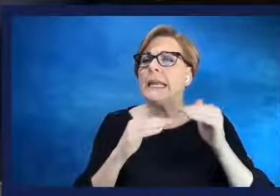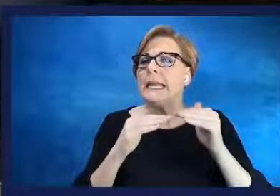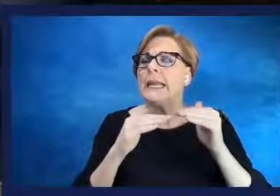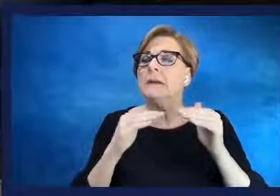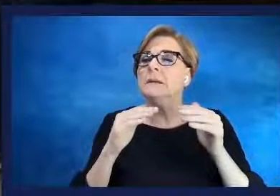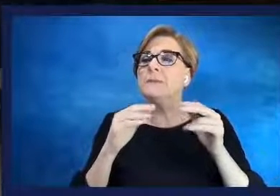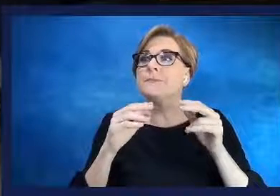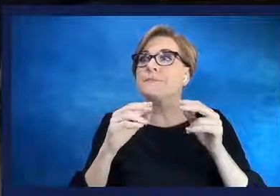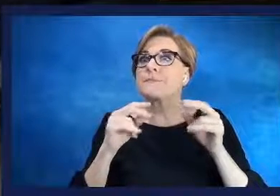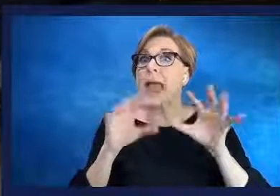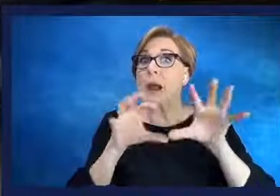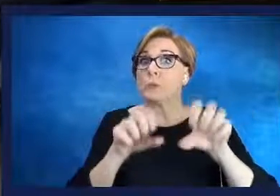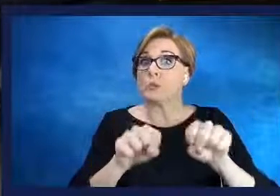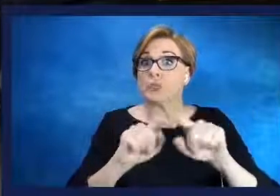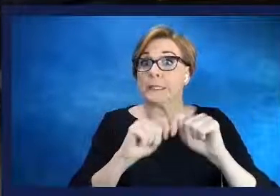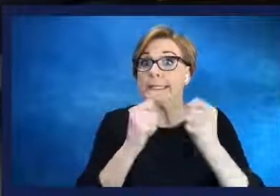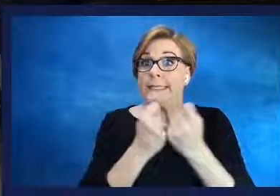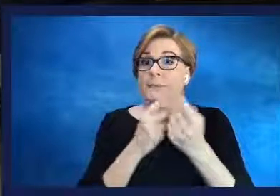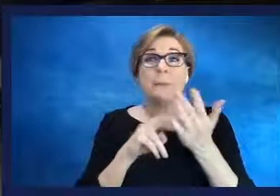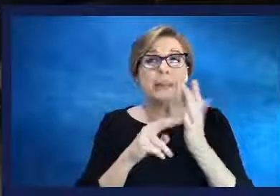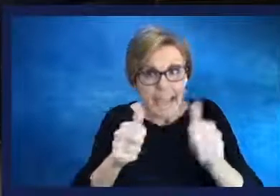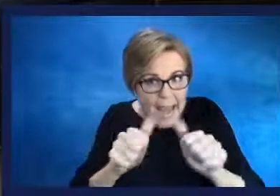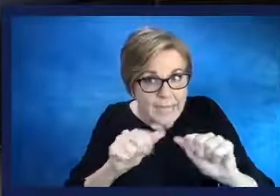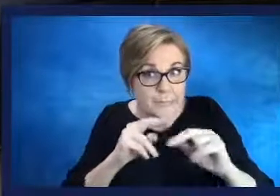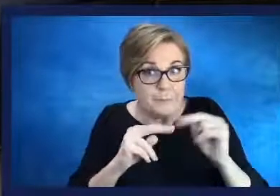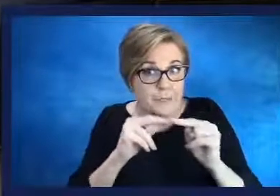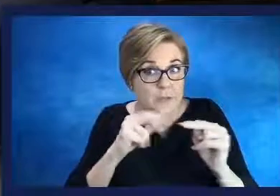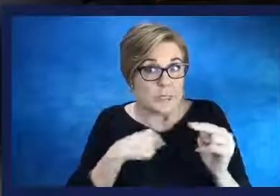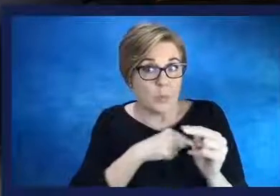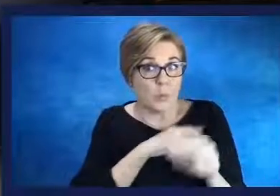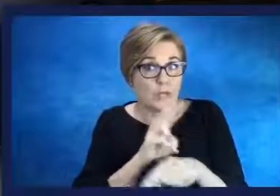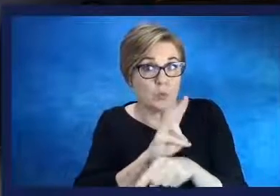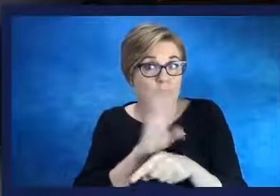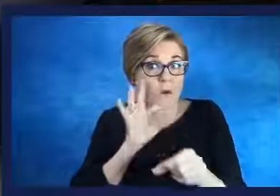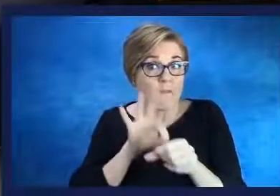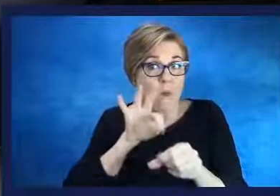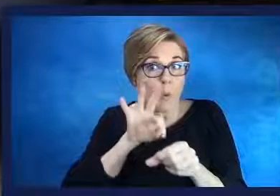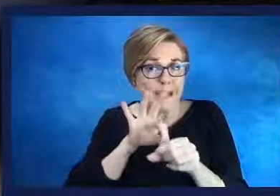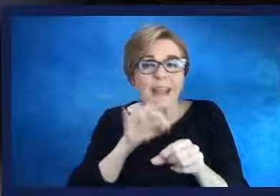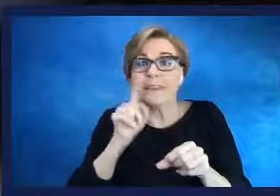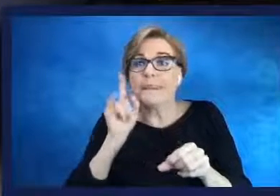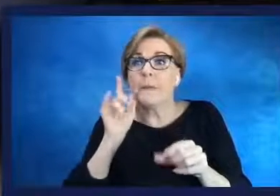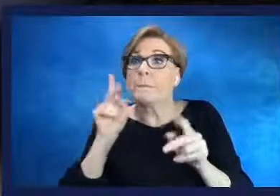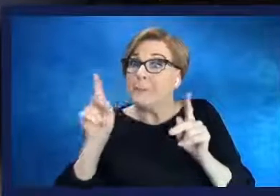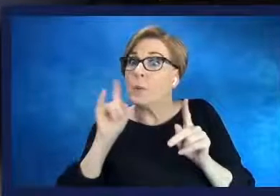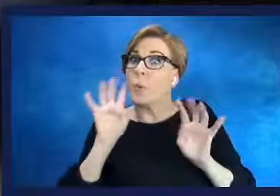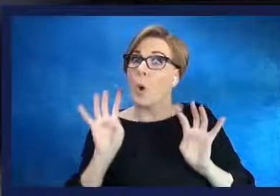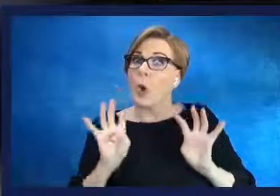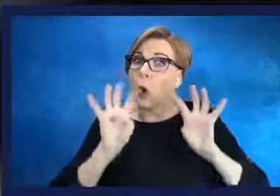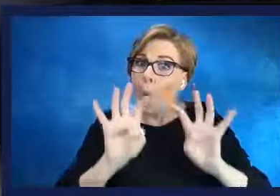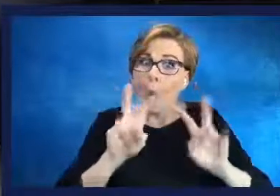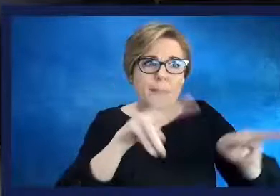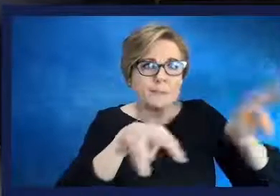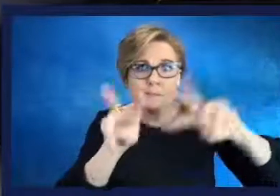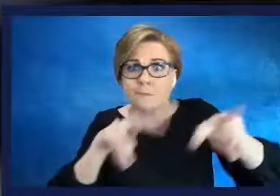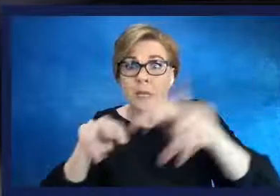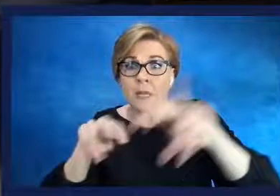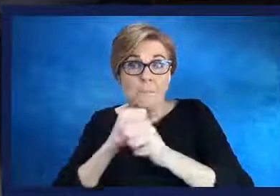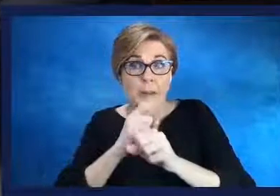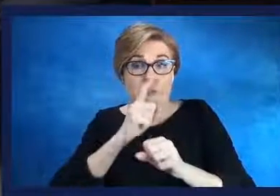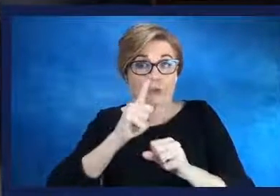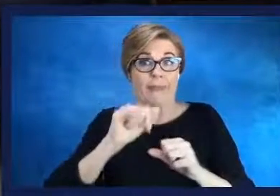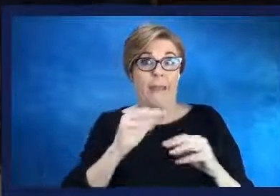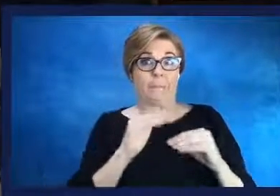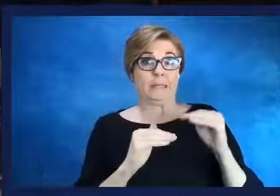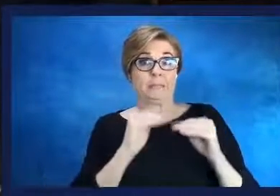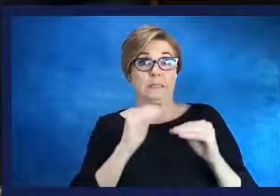our facilities. And one of the things that they are looking for is to make sure that the facility would be accessible to an individual